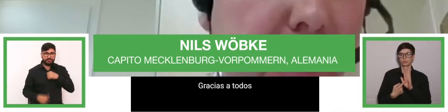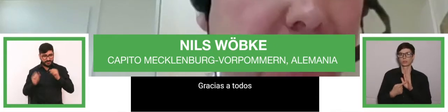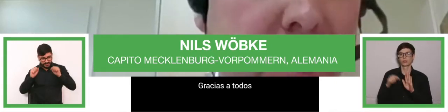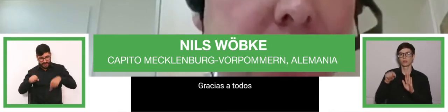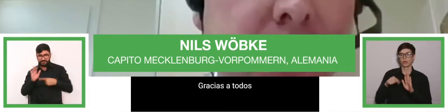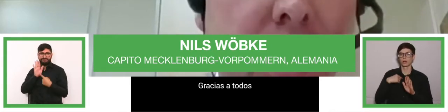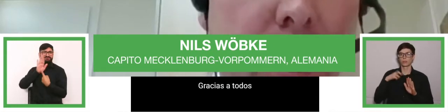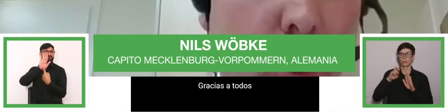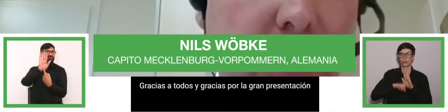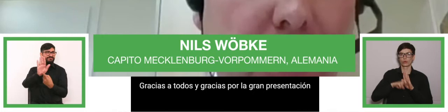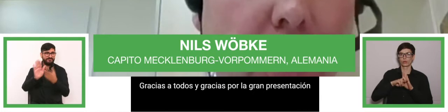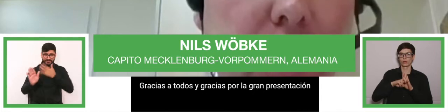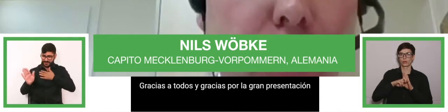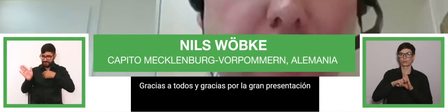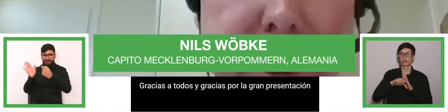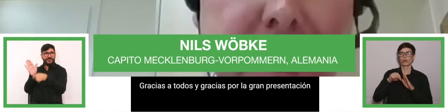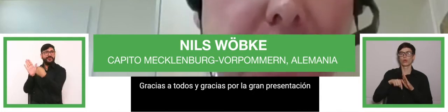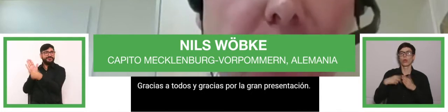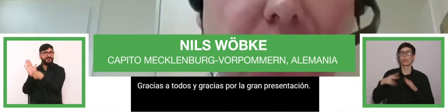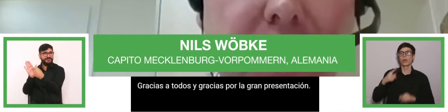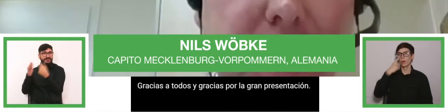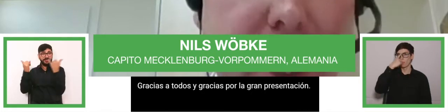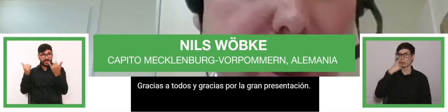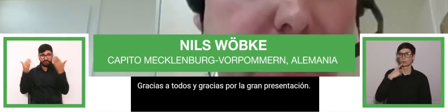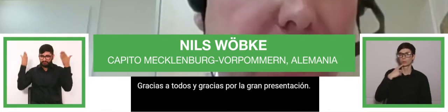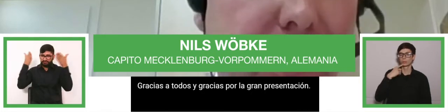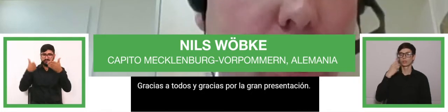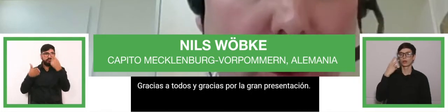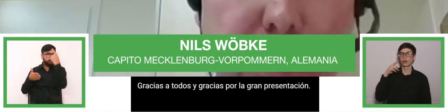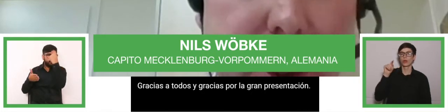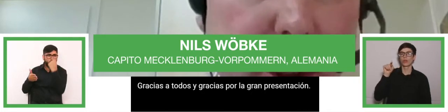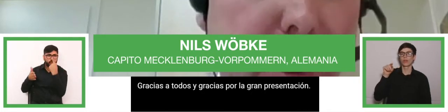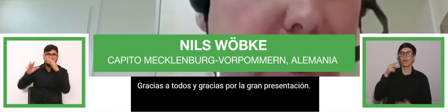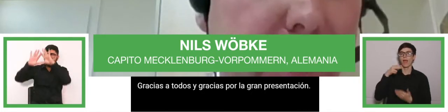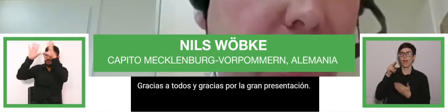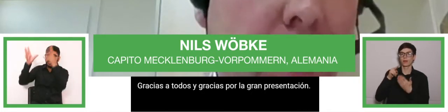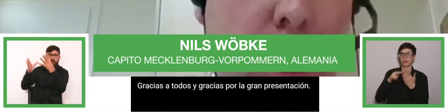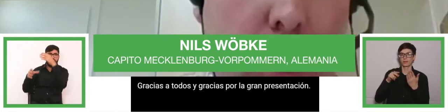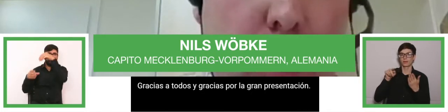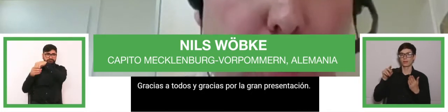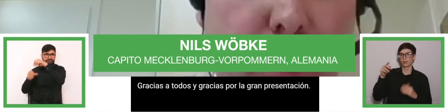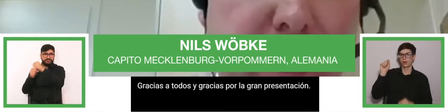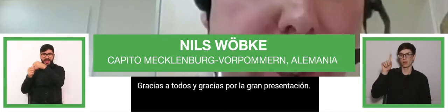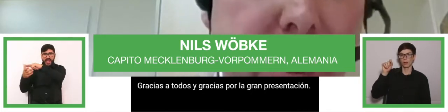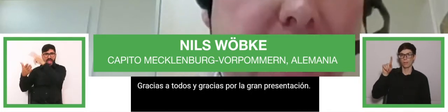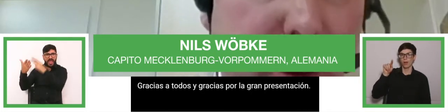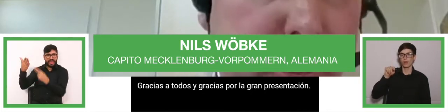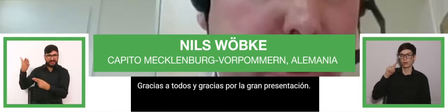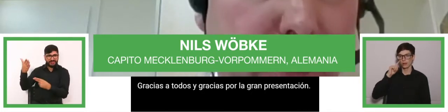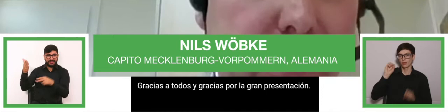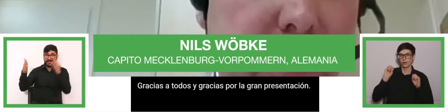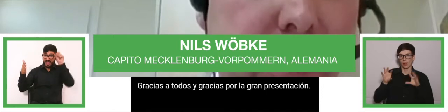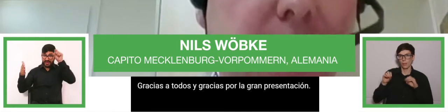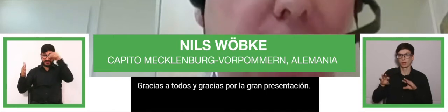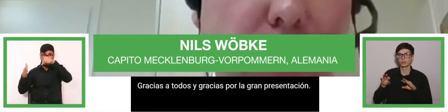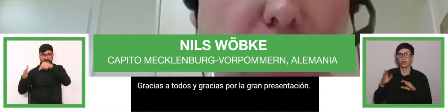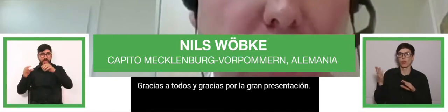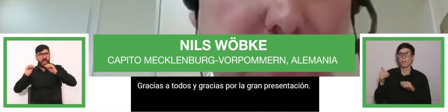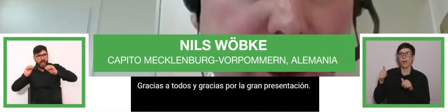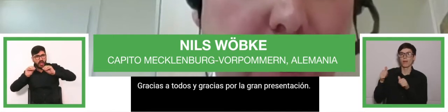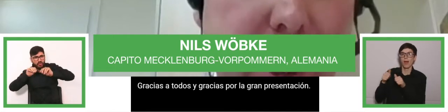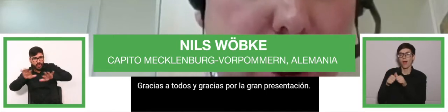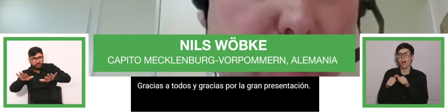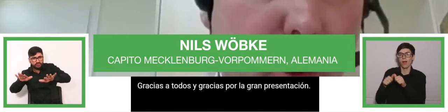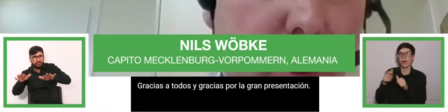Art Museum, which is called Training Museum Guides with Special Needs to provide and foster